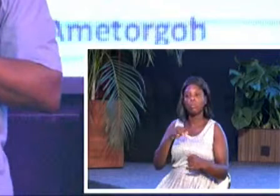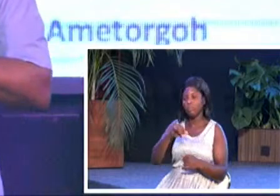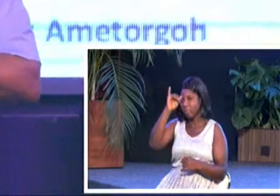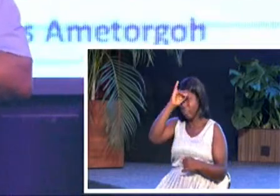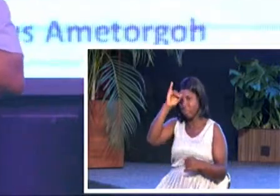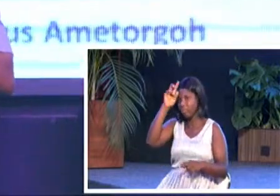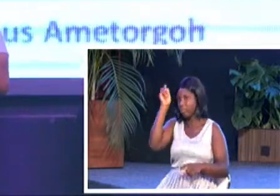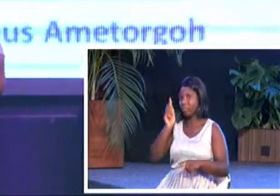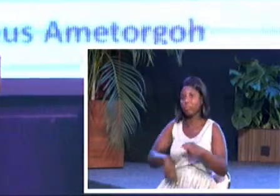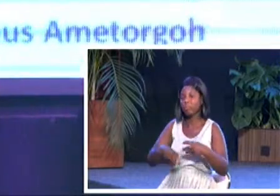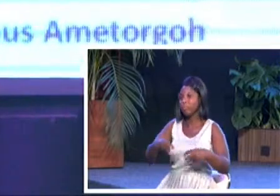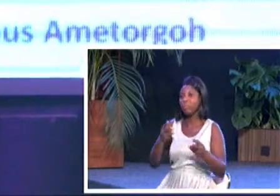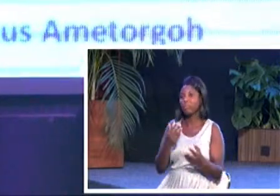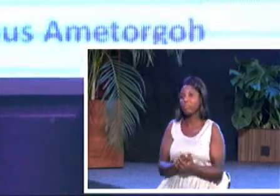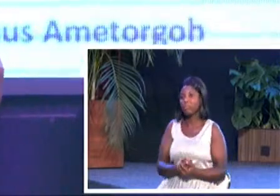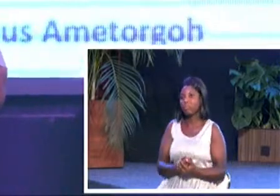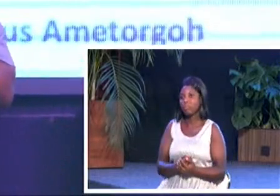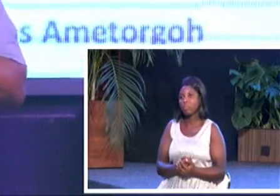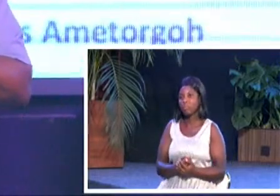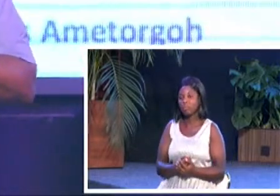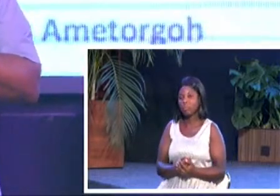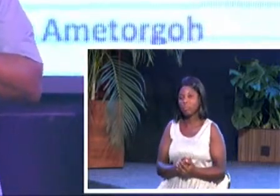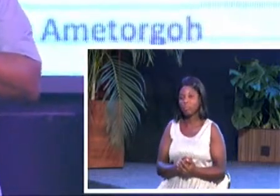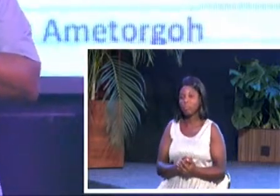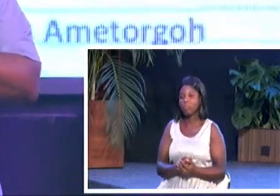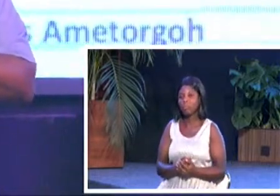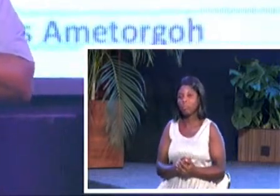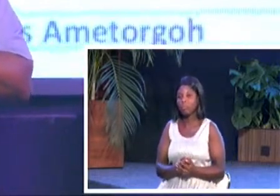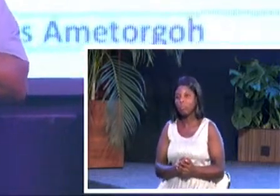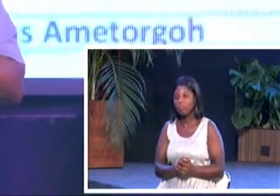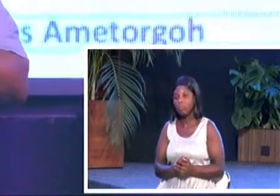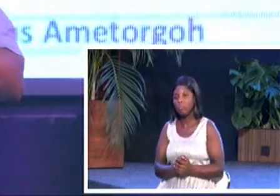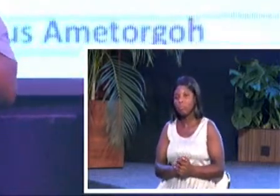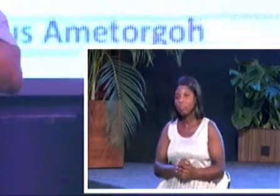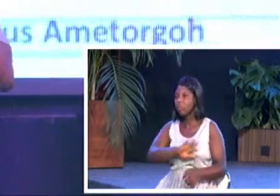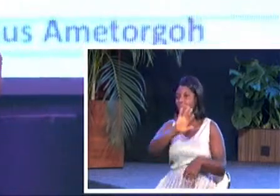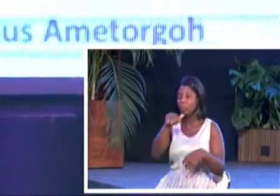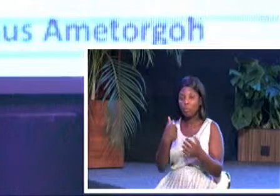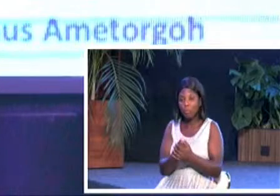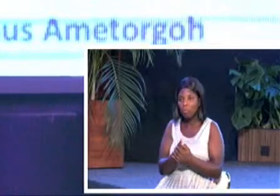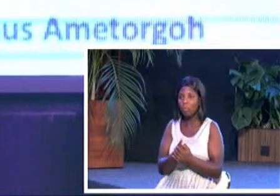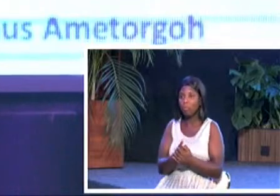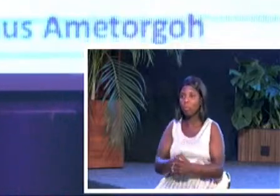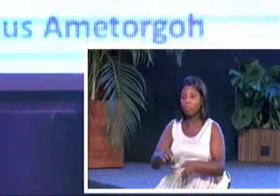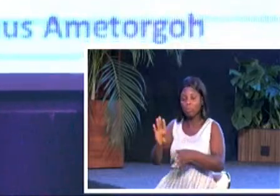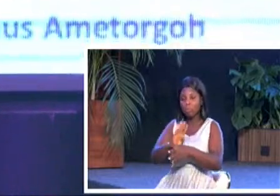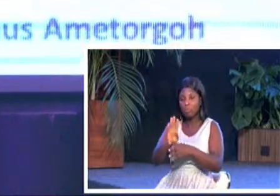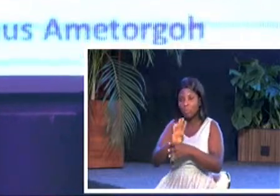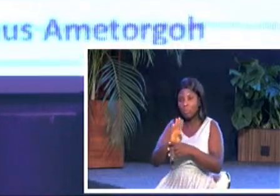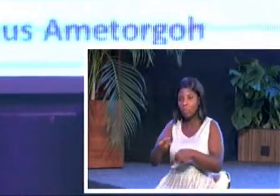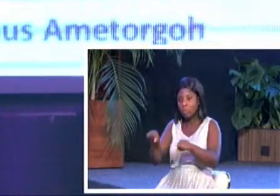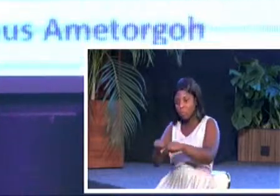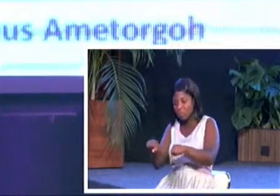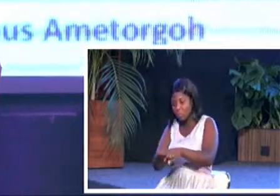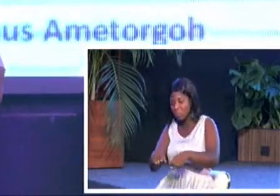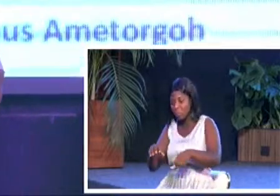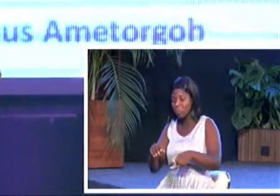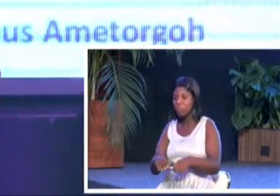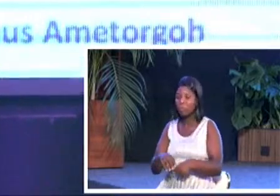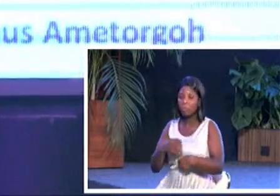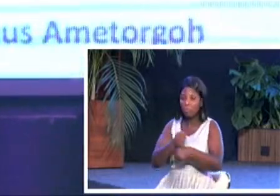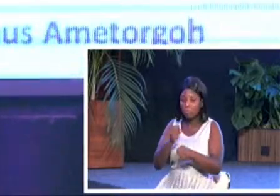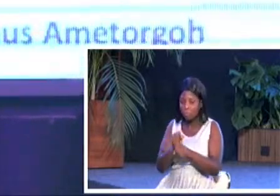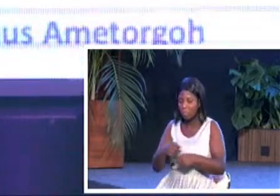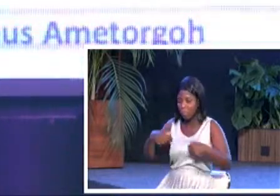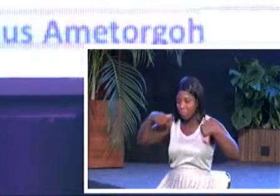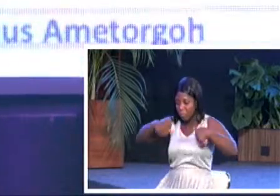600 followers. So let's invest more money on Instagram so we can get more, you know, customers. So that's